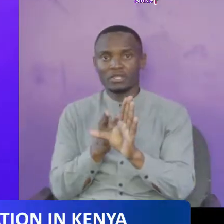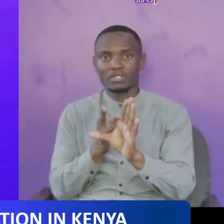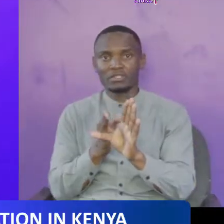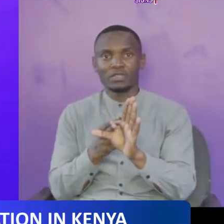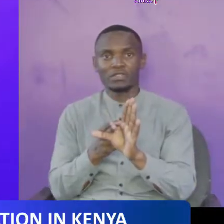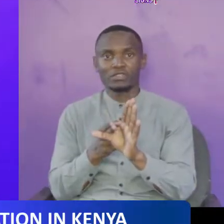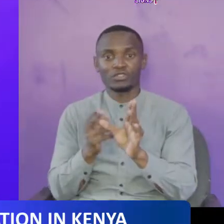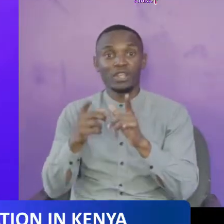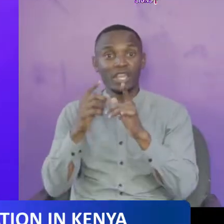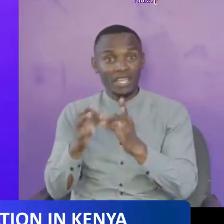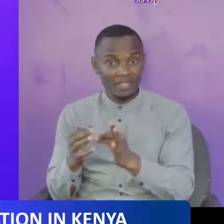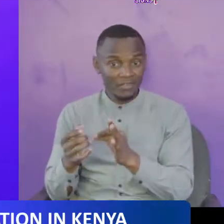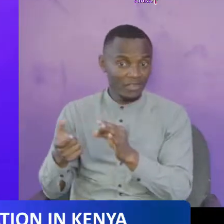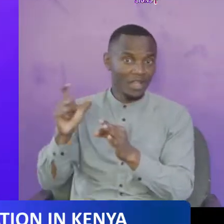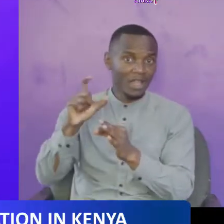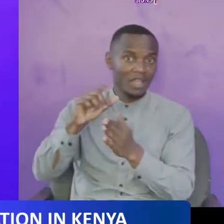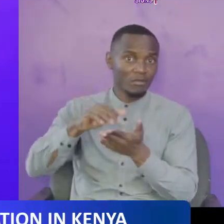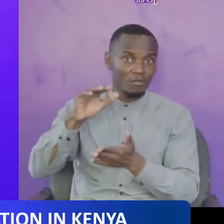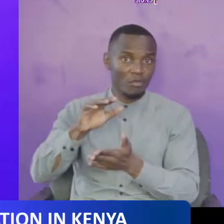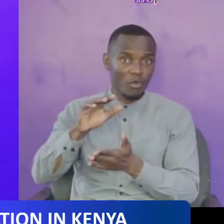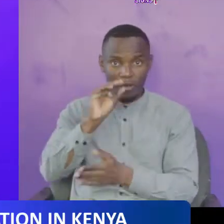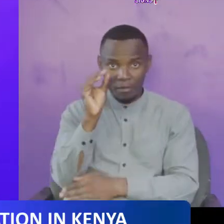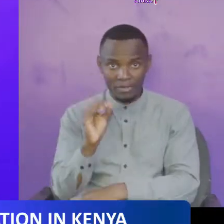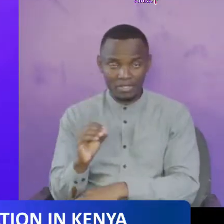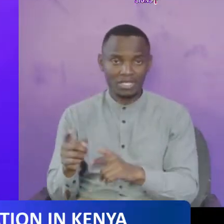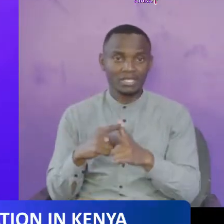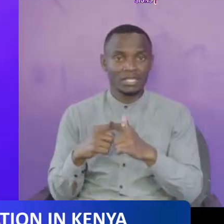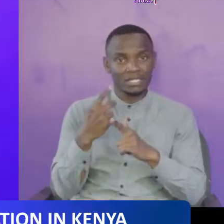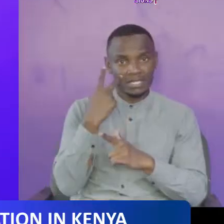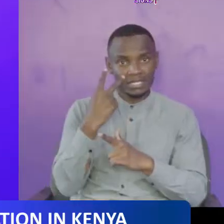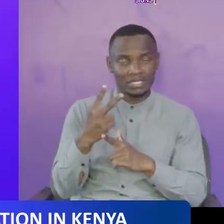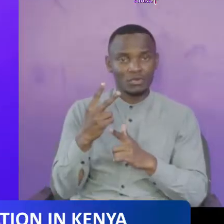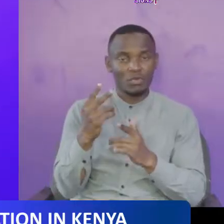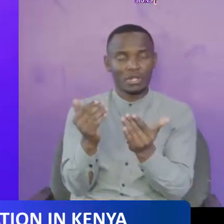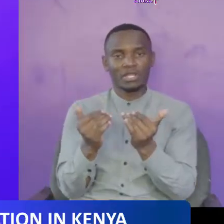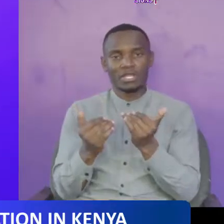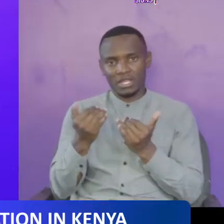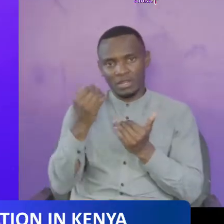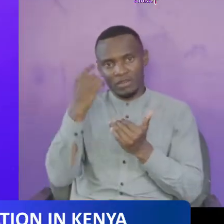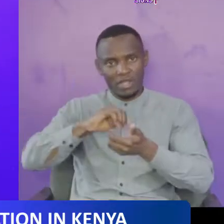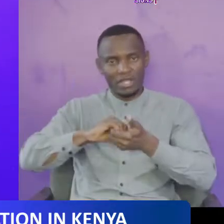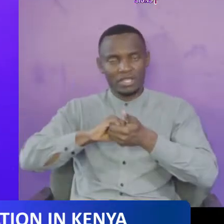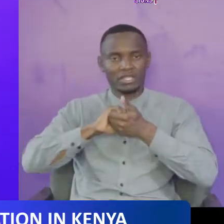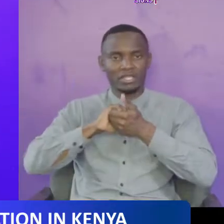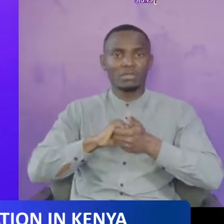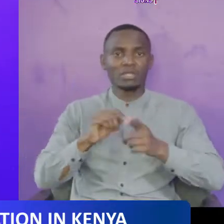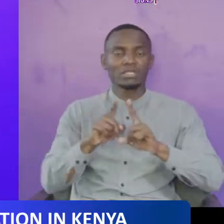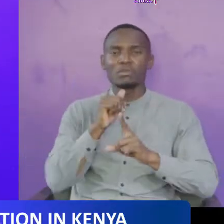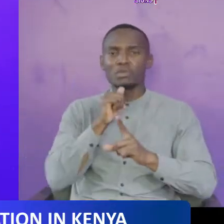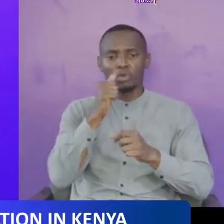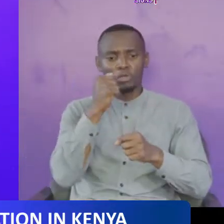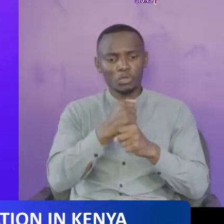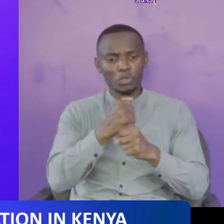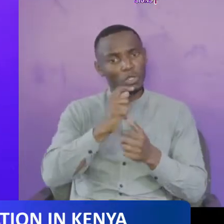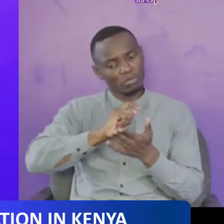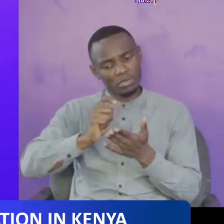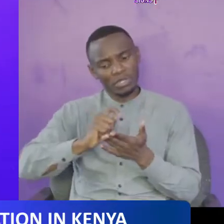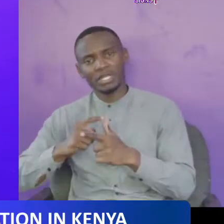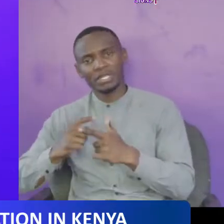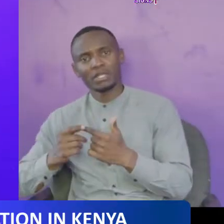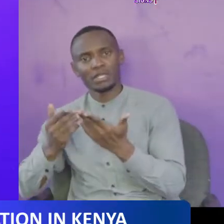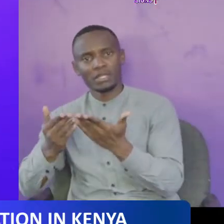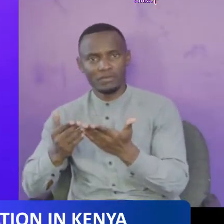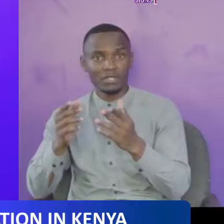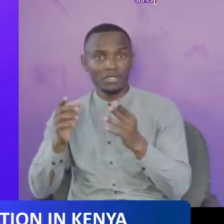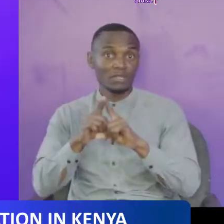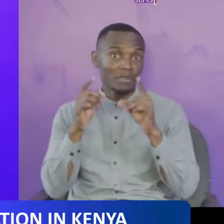the need to be engaged. So I'm not just presenting a paper and throwing it at you to mark. So that you presented, you could